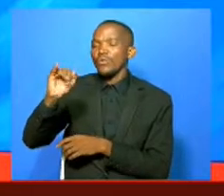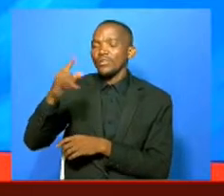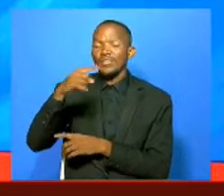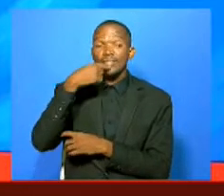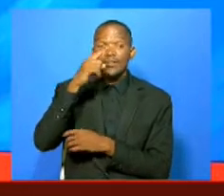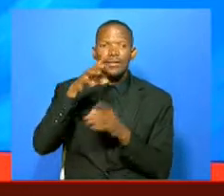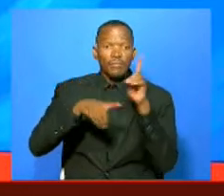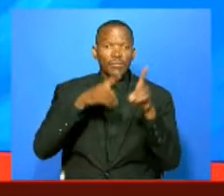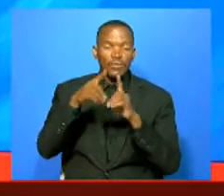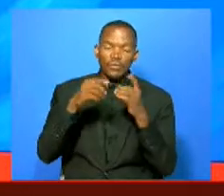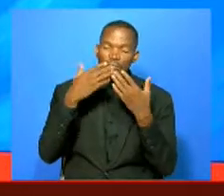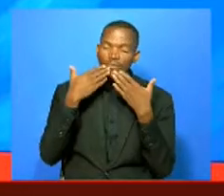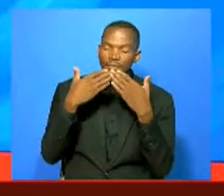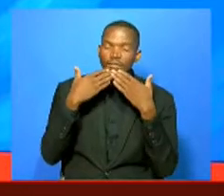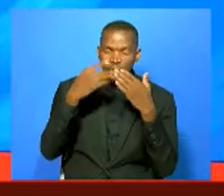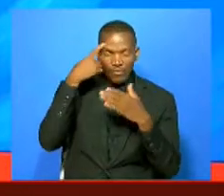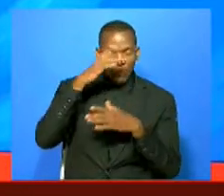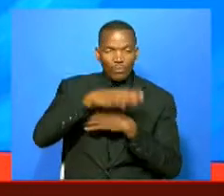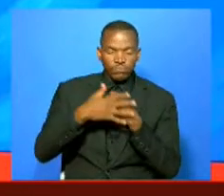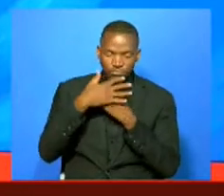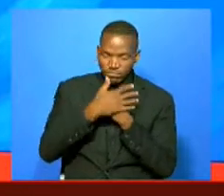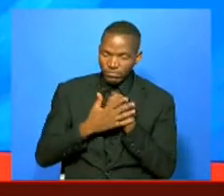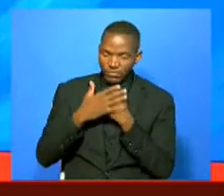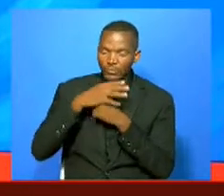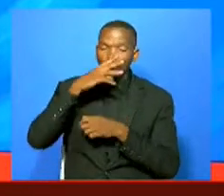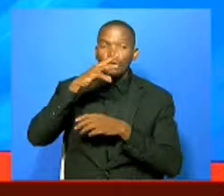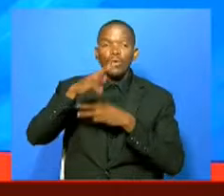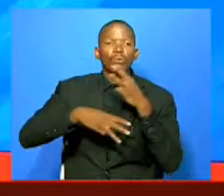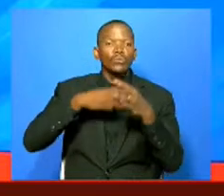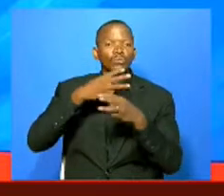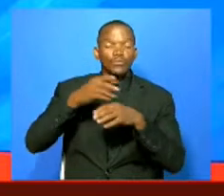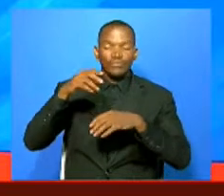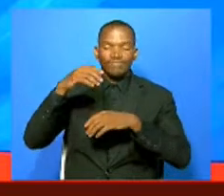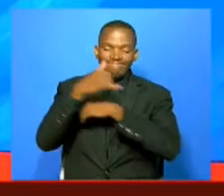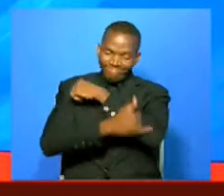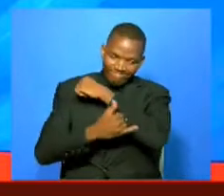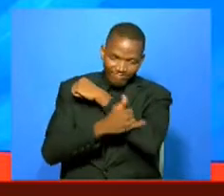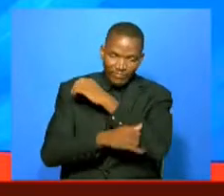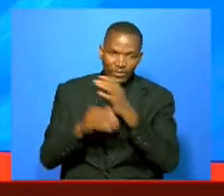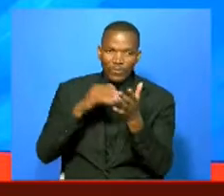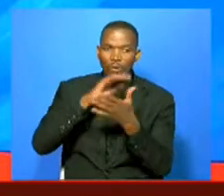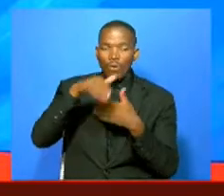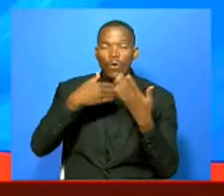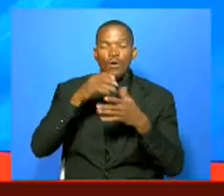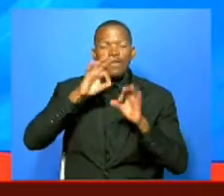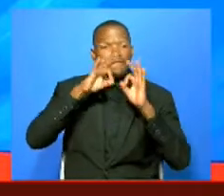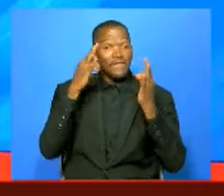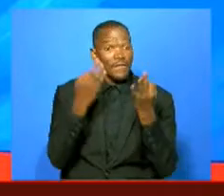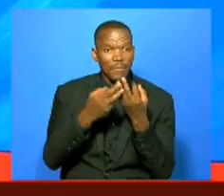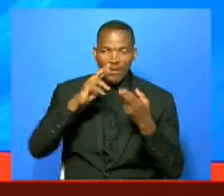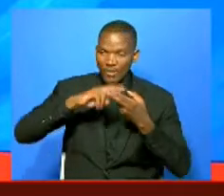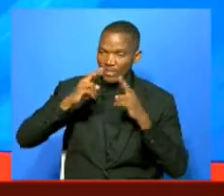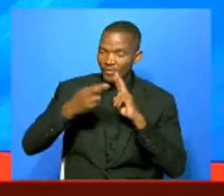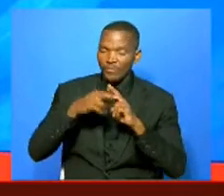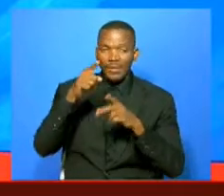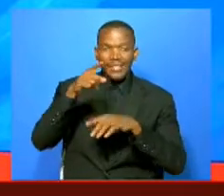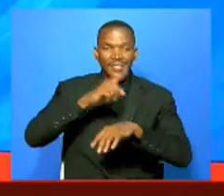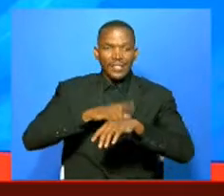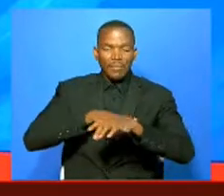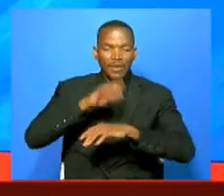bone go tshwanela go dira segopotso lefatshe lotlhe go emano ke masika le ditsala bao ba ba latlhegetsweng ke matshelo ka nako ya malatsi a